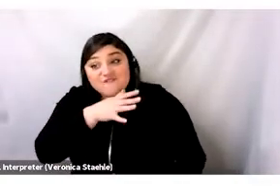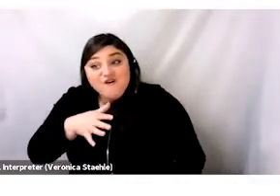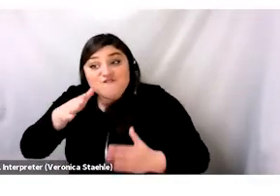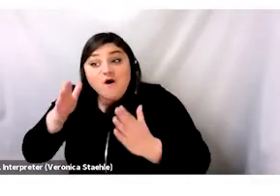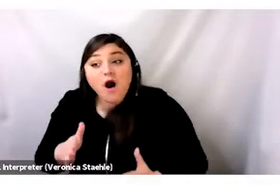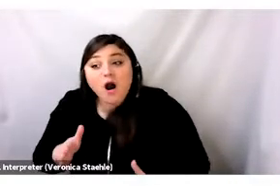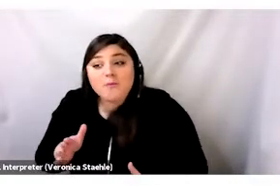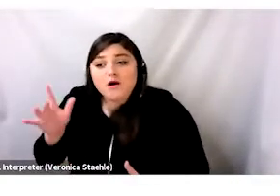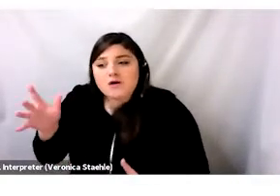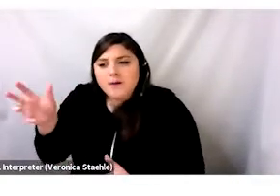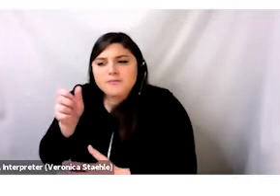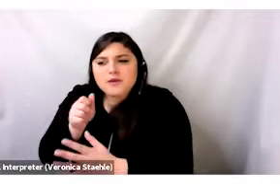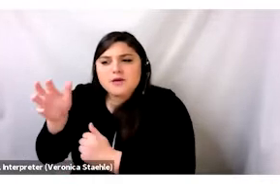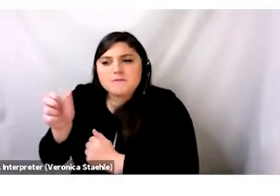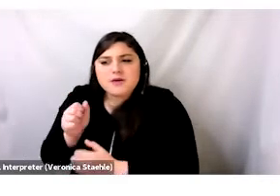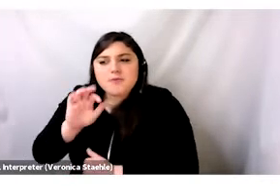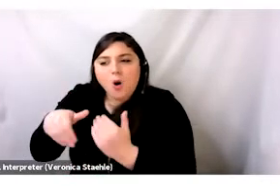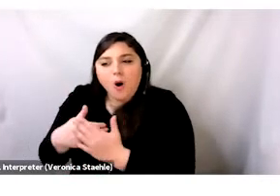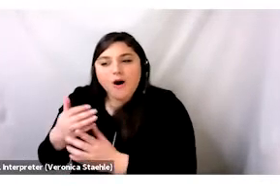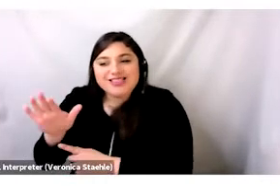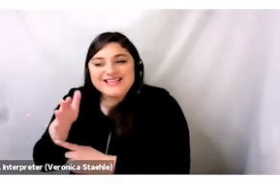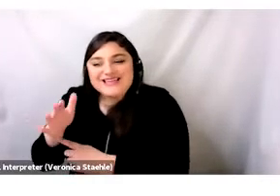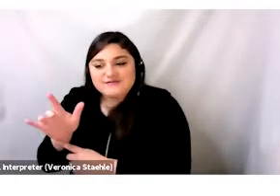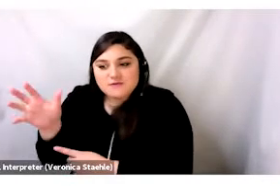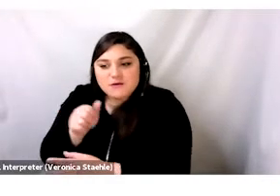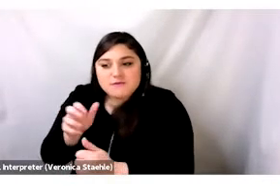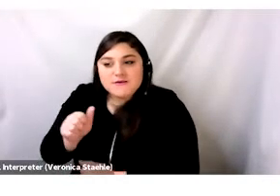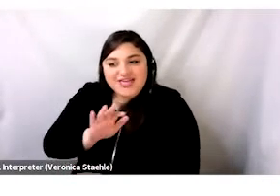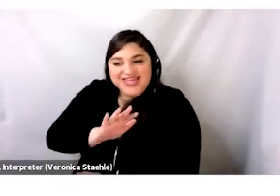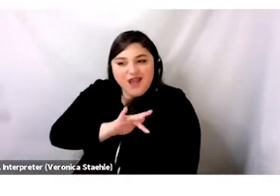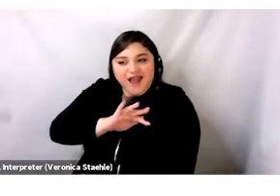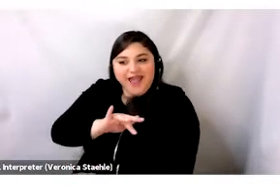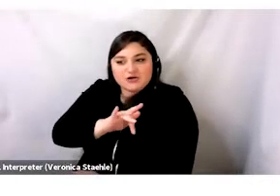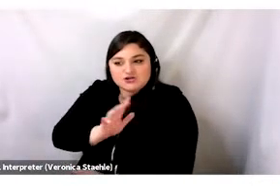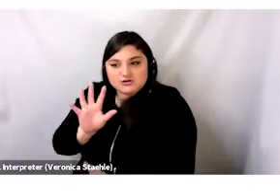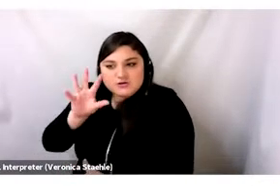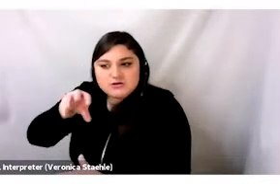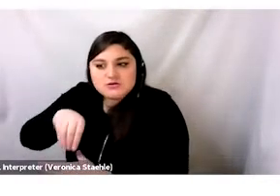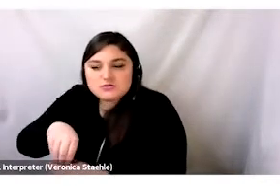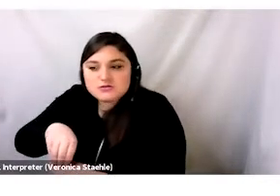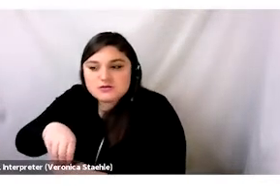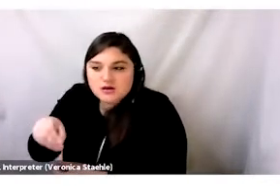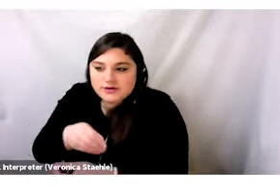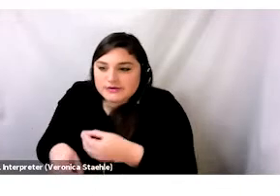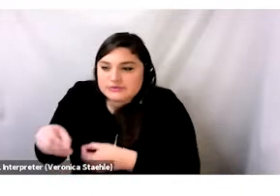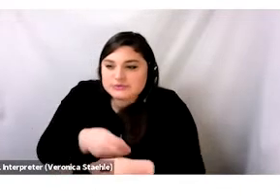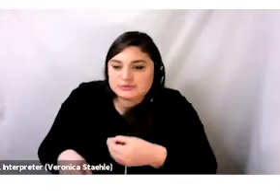is a universe of non tea elements. And that is one of the